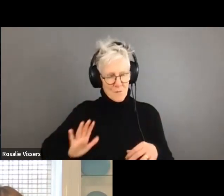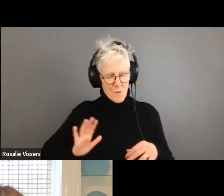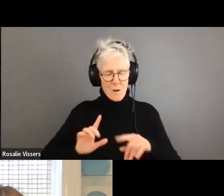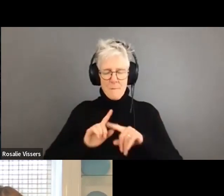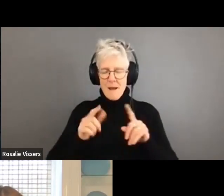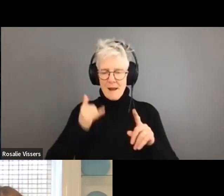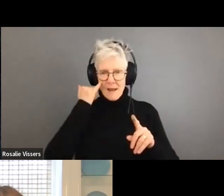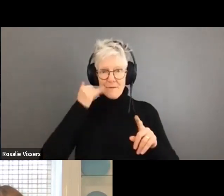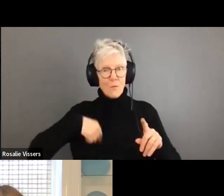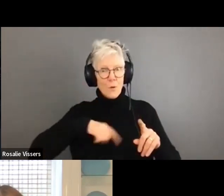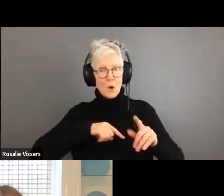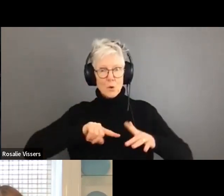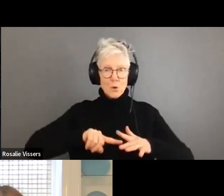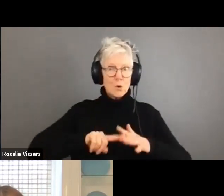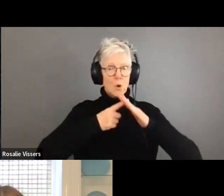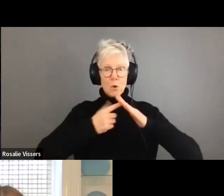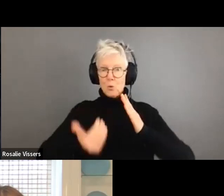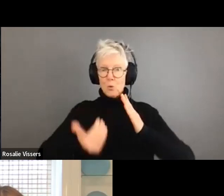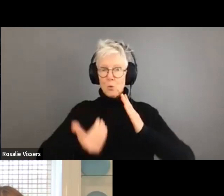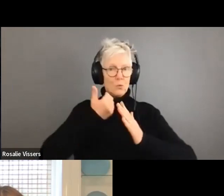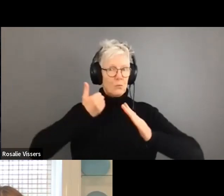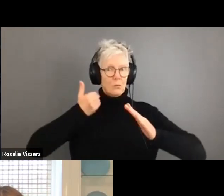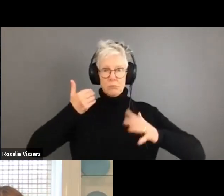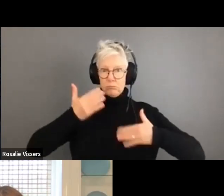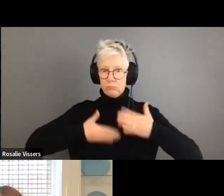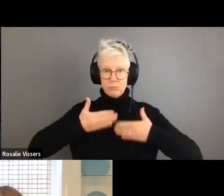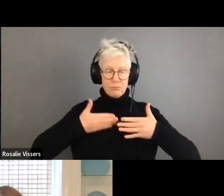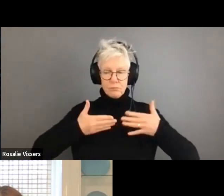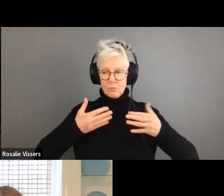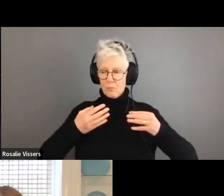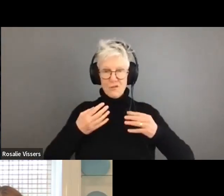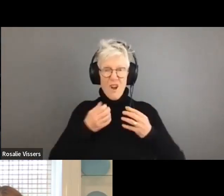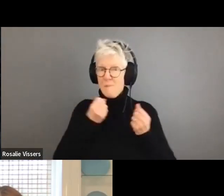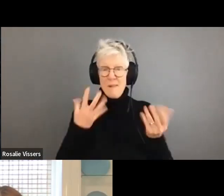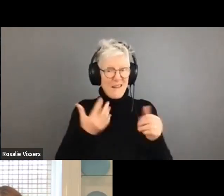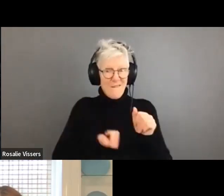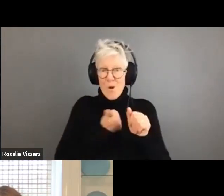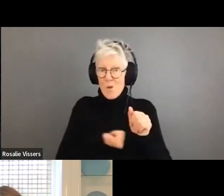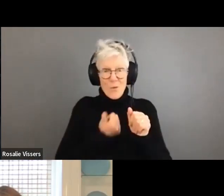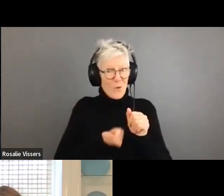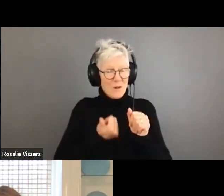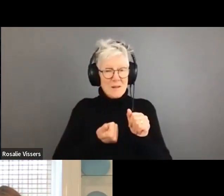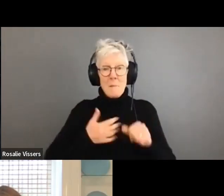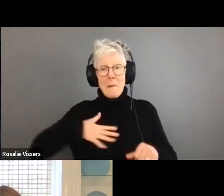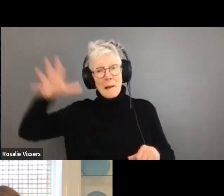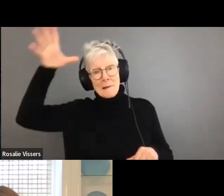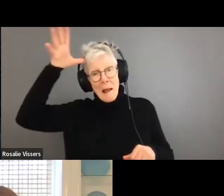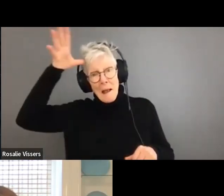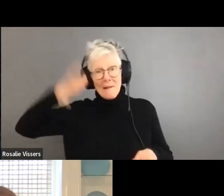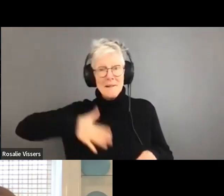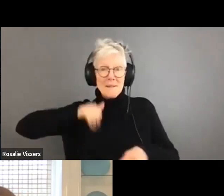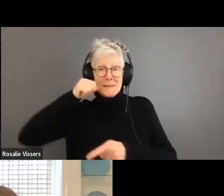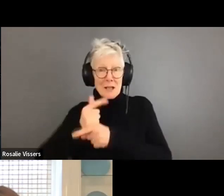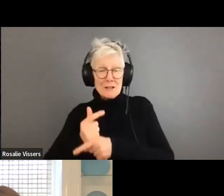just starting out, and we might not have necessarily much of a following, other than I'll call my dad and my sister to come and